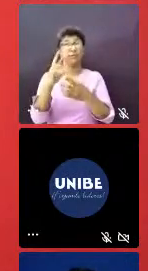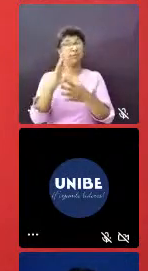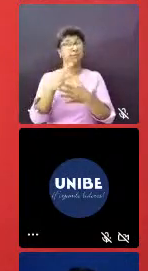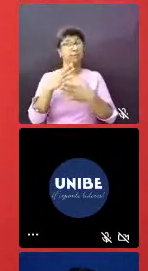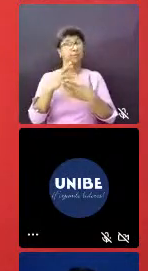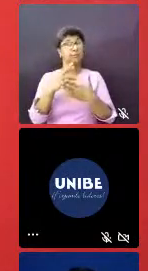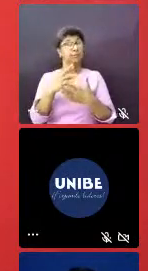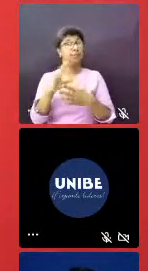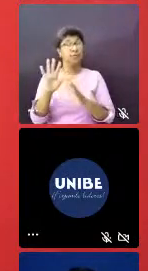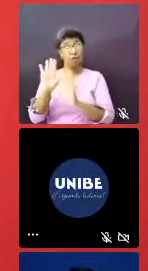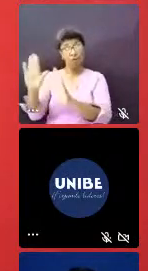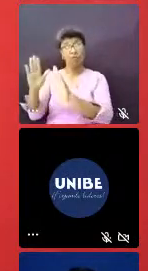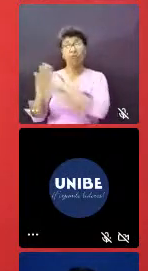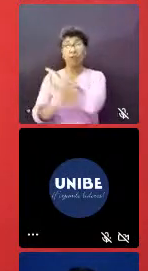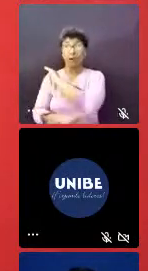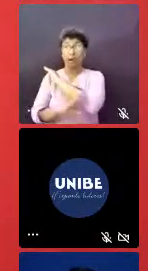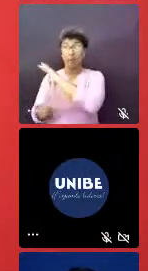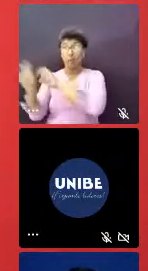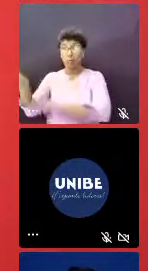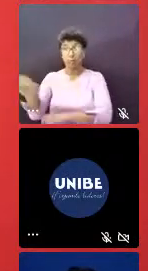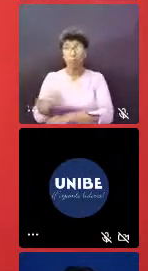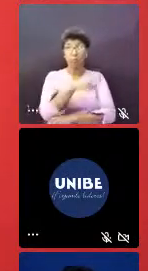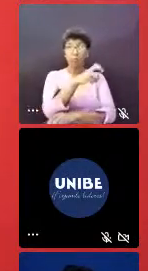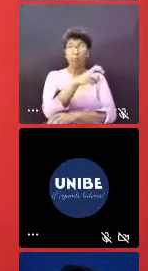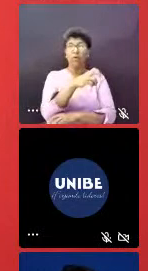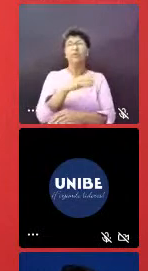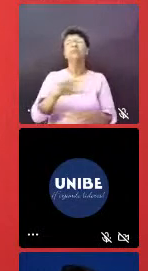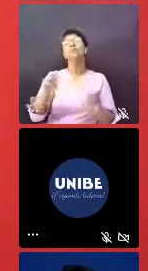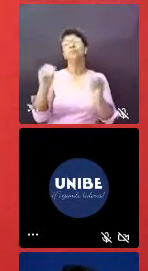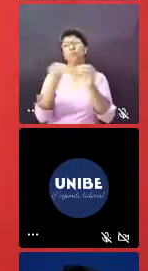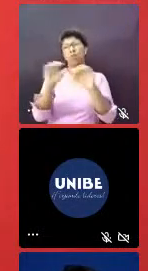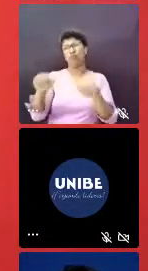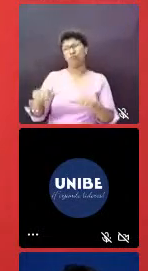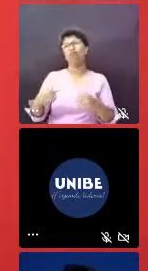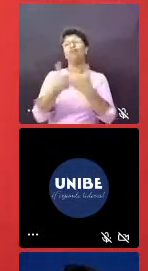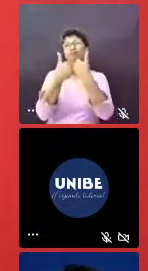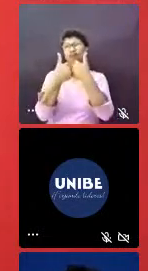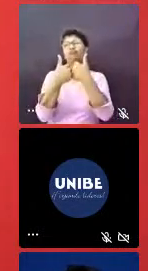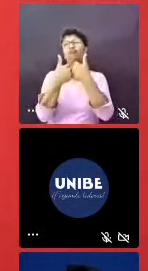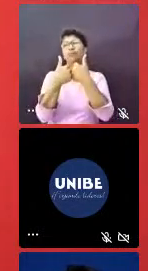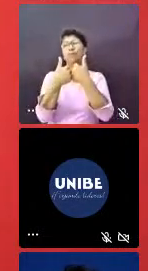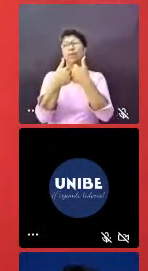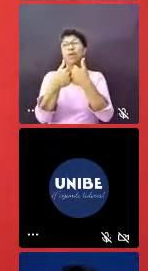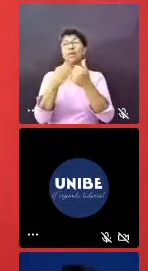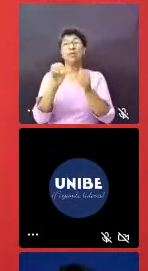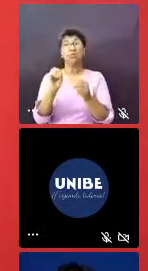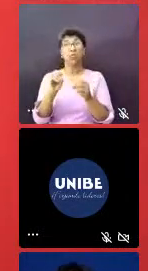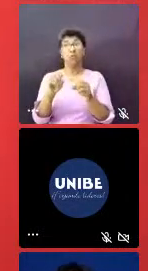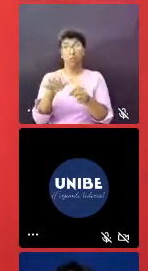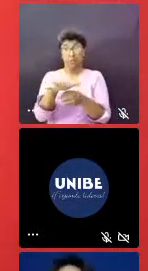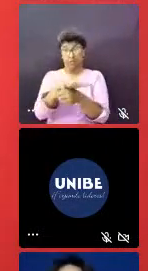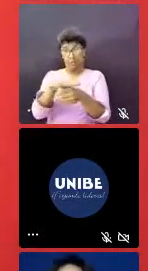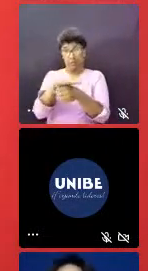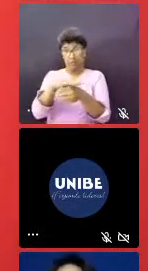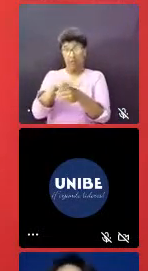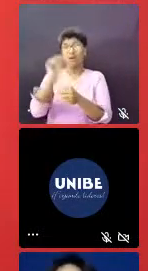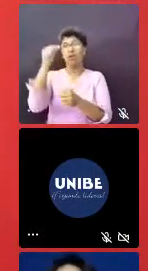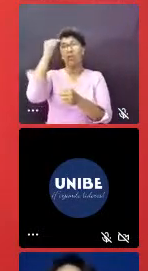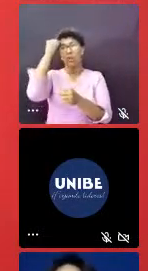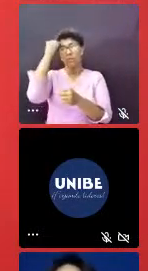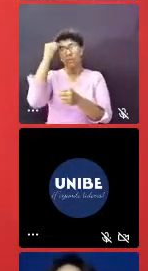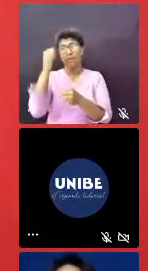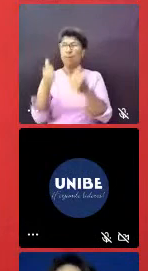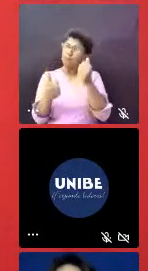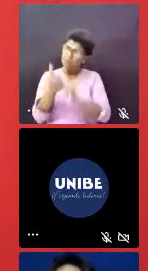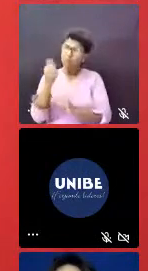facilities from the villages is more challenging, but the local governments in most places in Poland